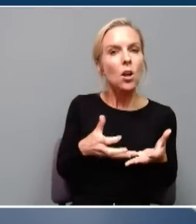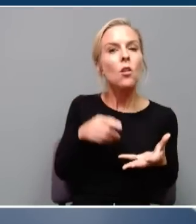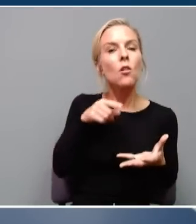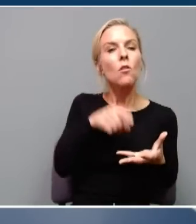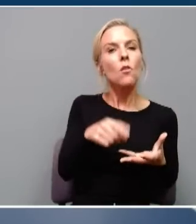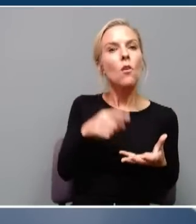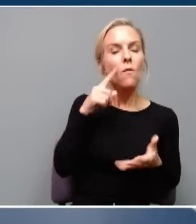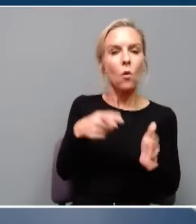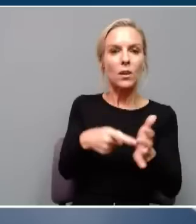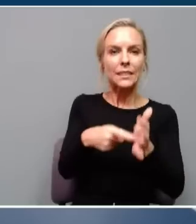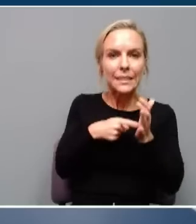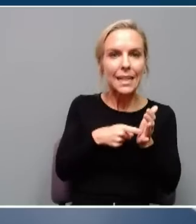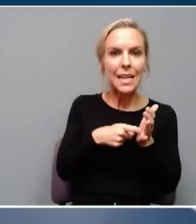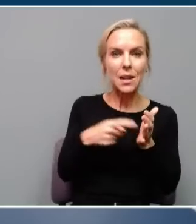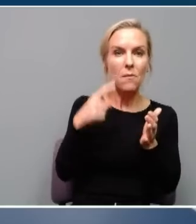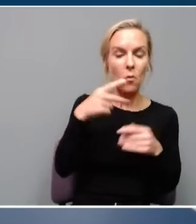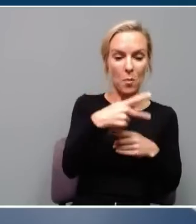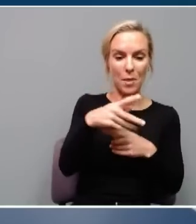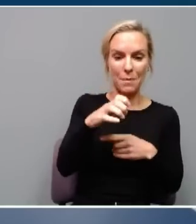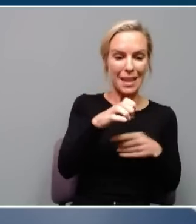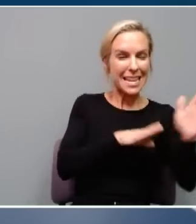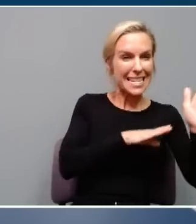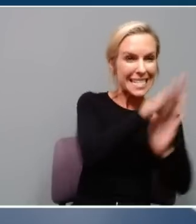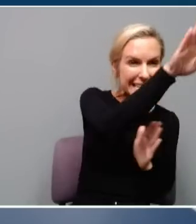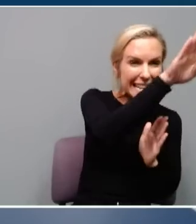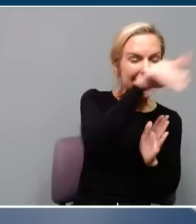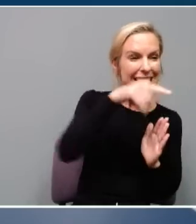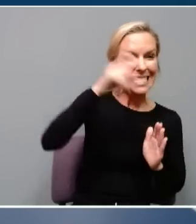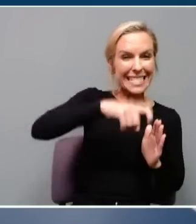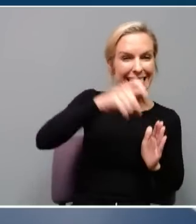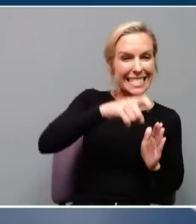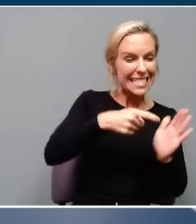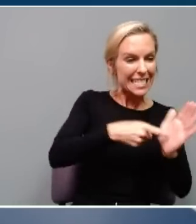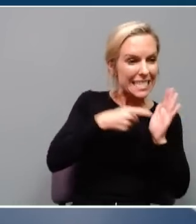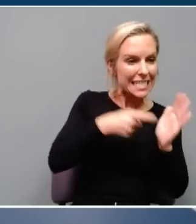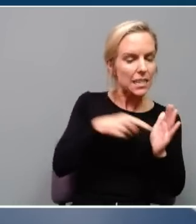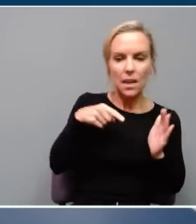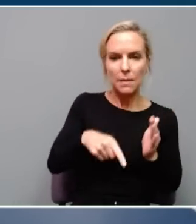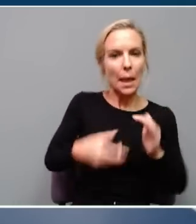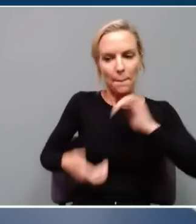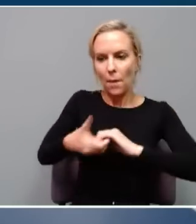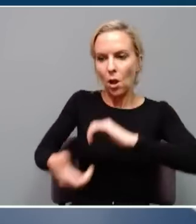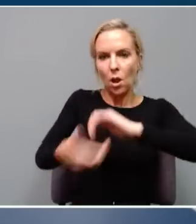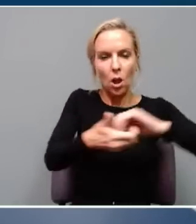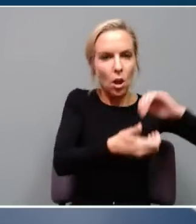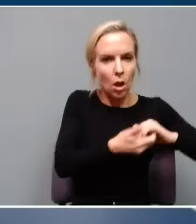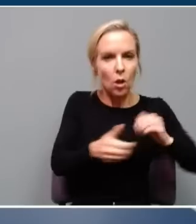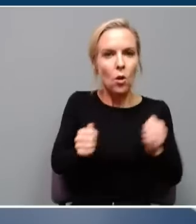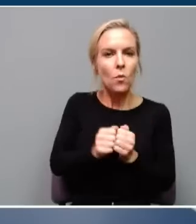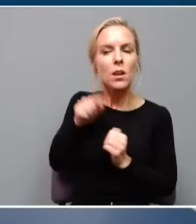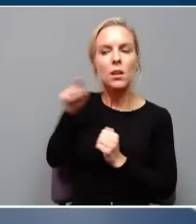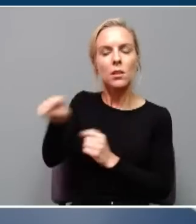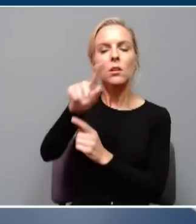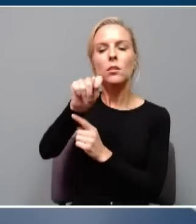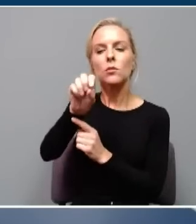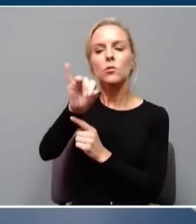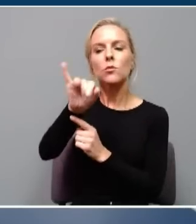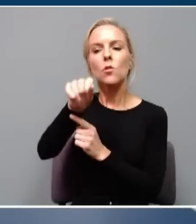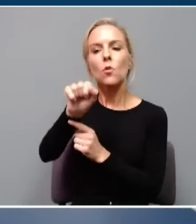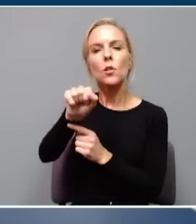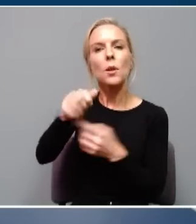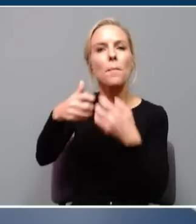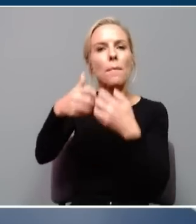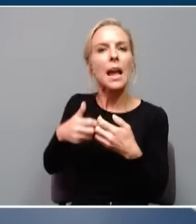PPE skyrocketed, Bullard partnered with Toyota Motor Manufacturing in Georgetown. Working together, Bullard